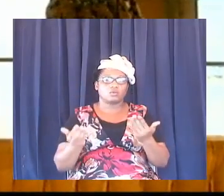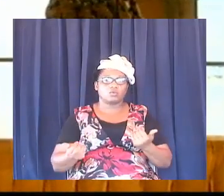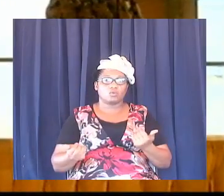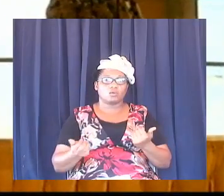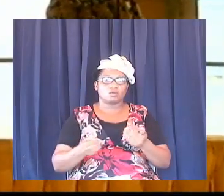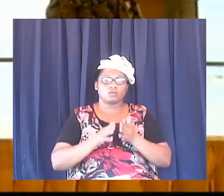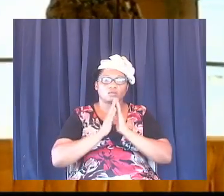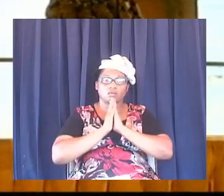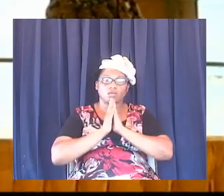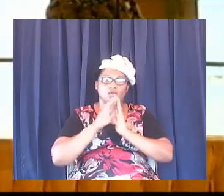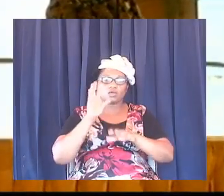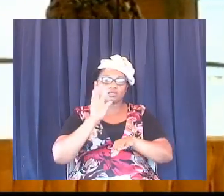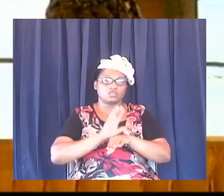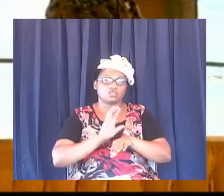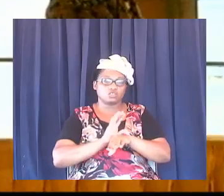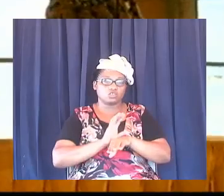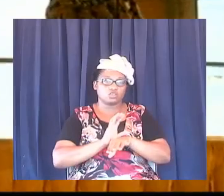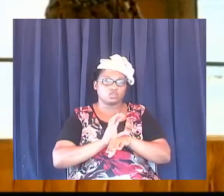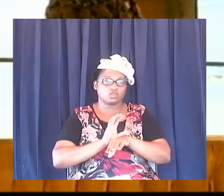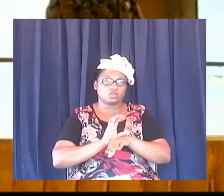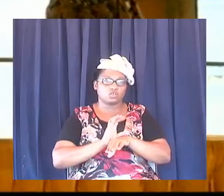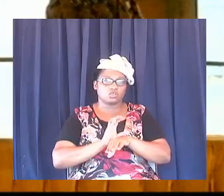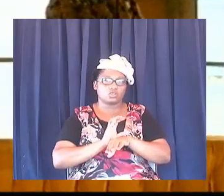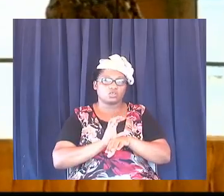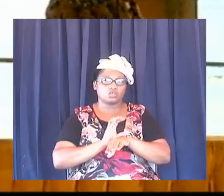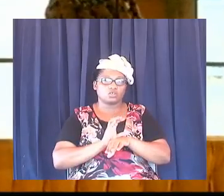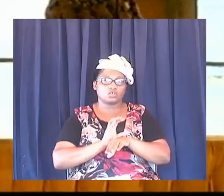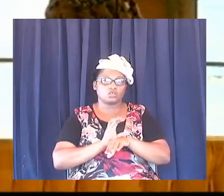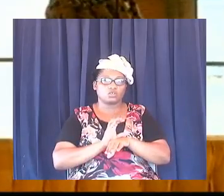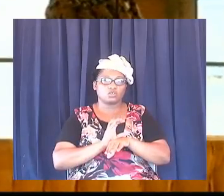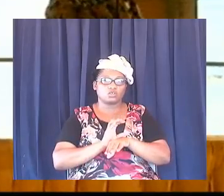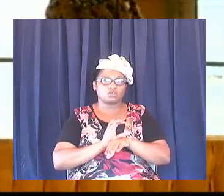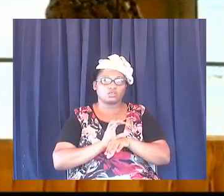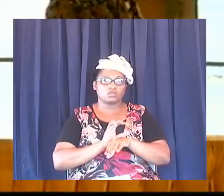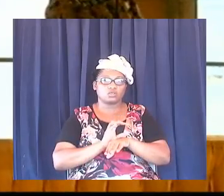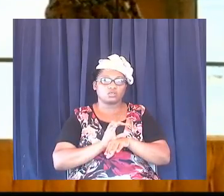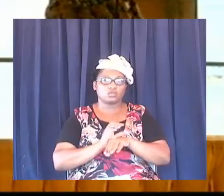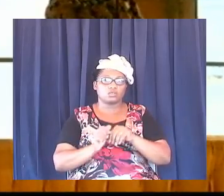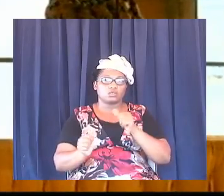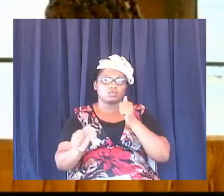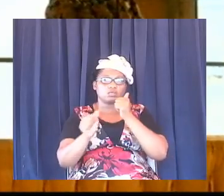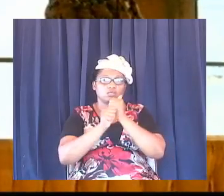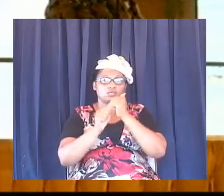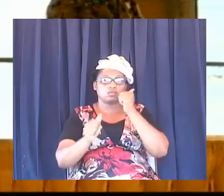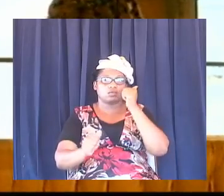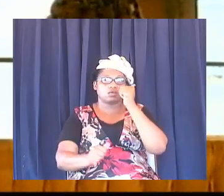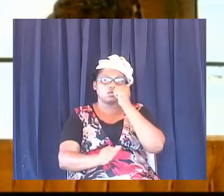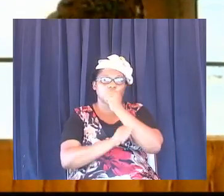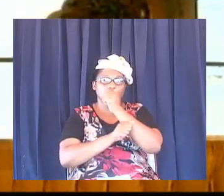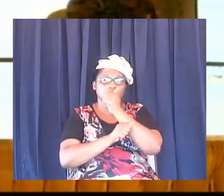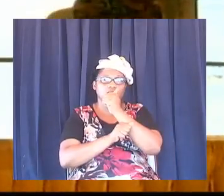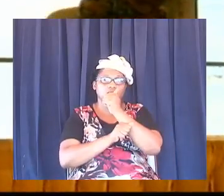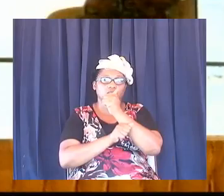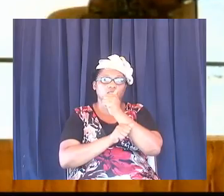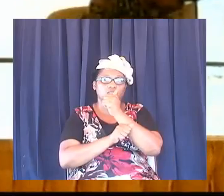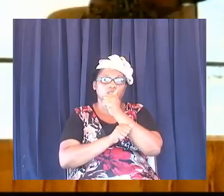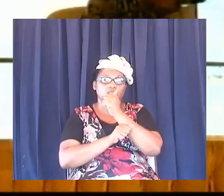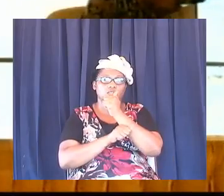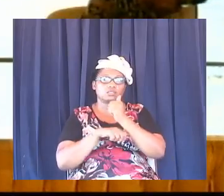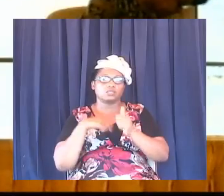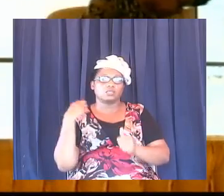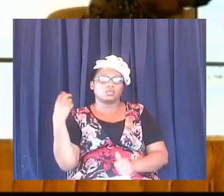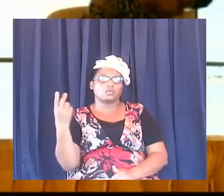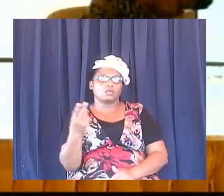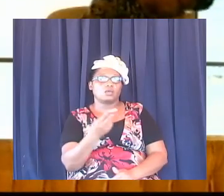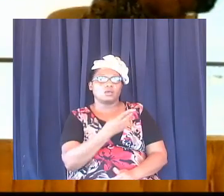to assist us. So I wouldn't make him come, because, you know, it's as if I would have